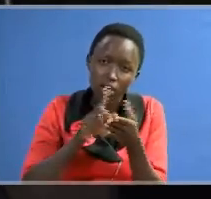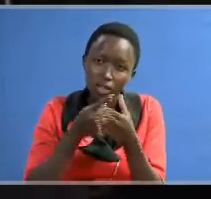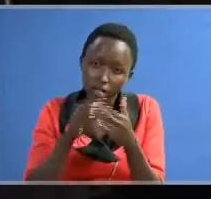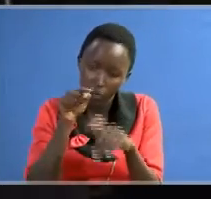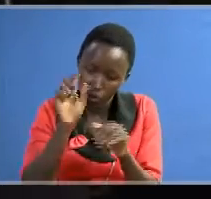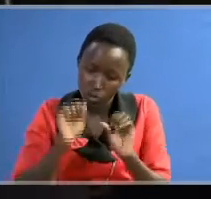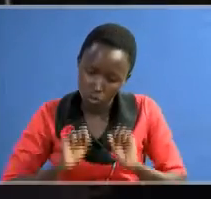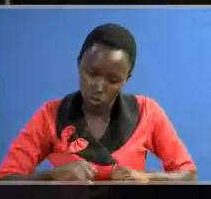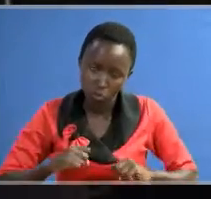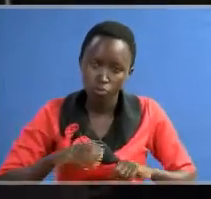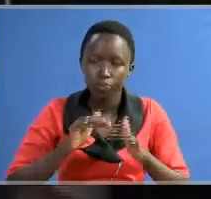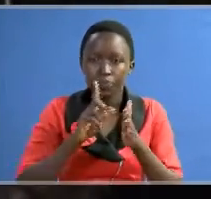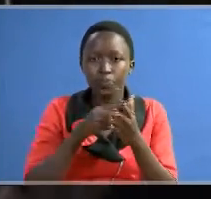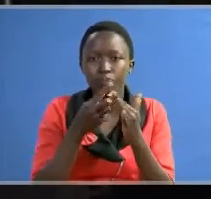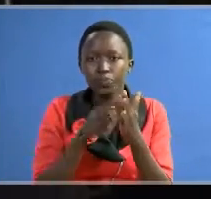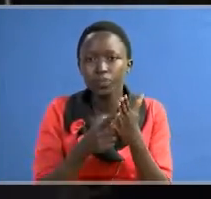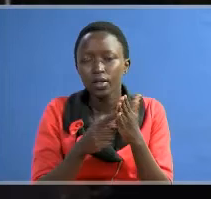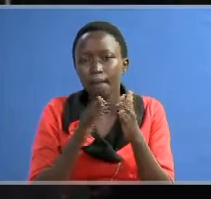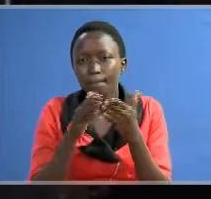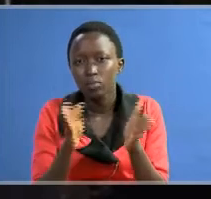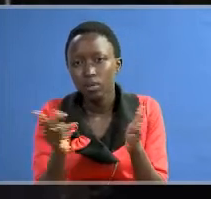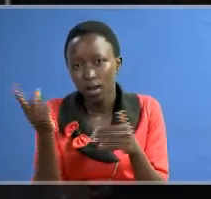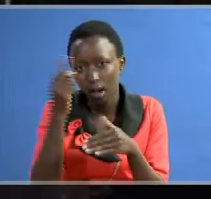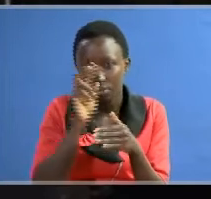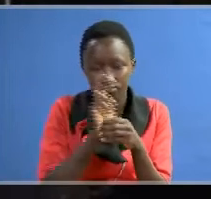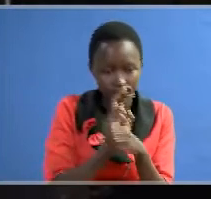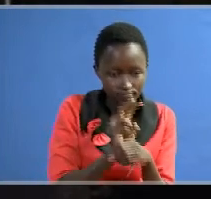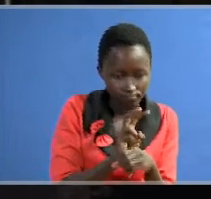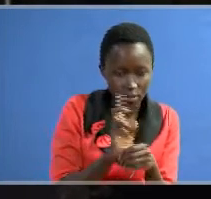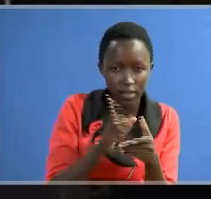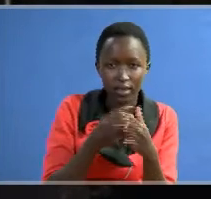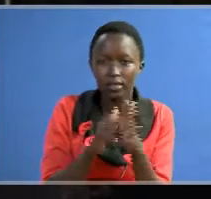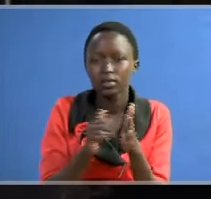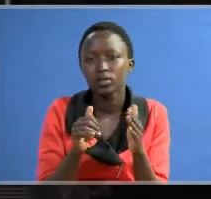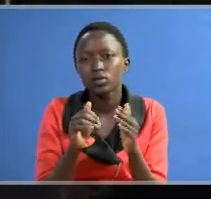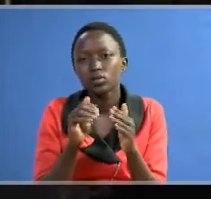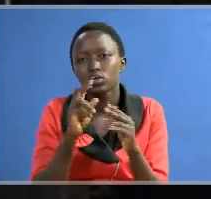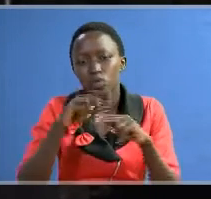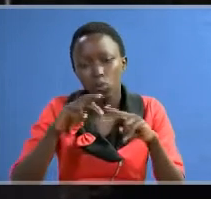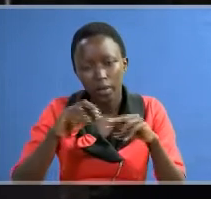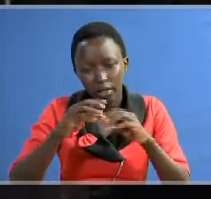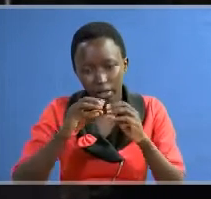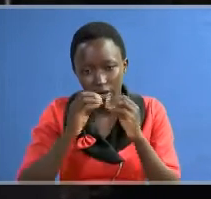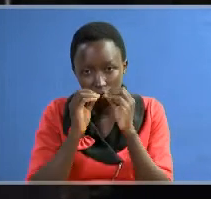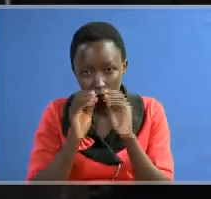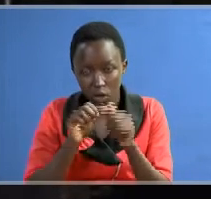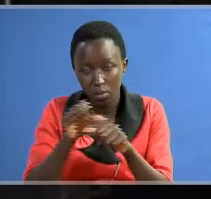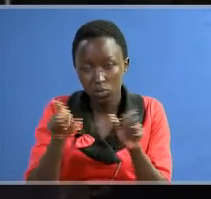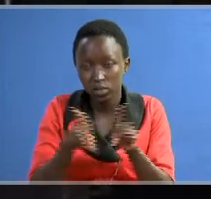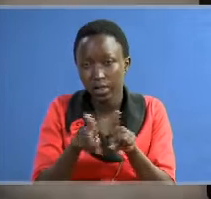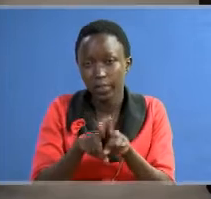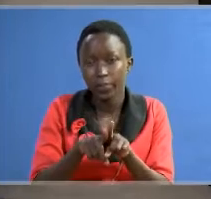can, the public can come and view those records or look for information of those records.